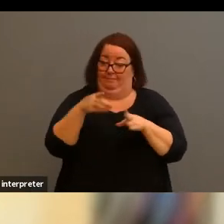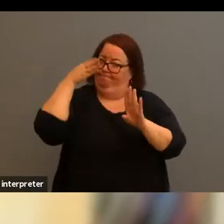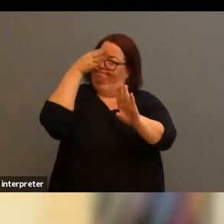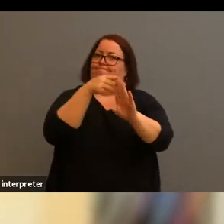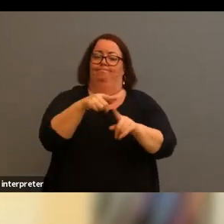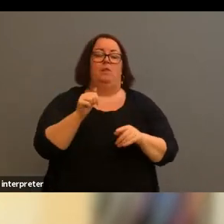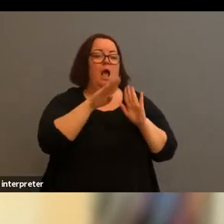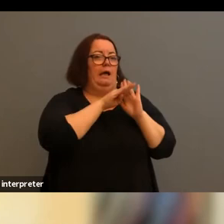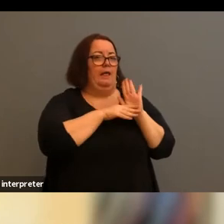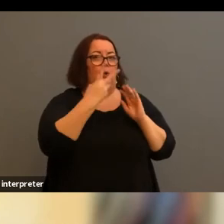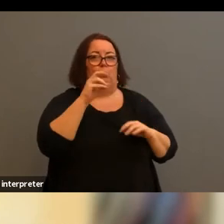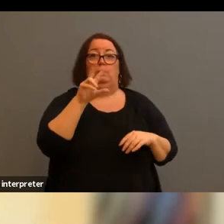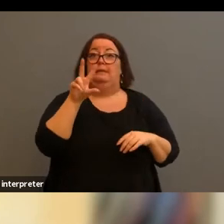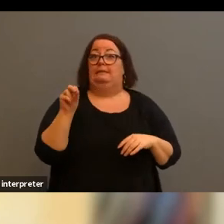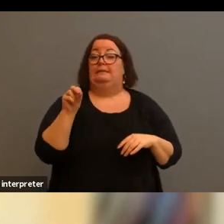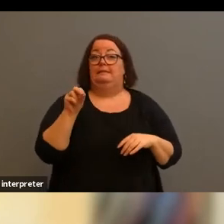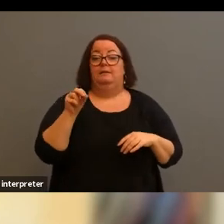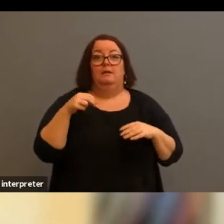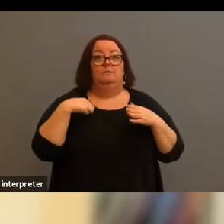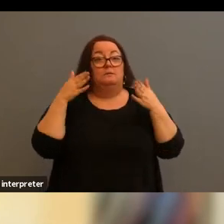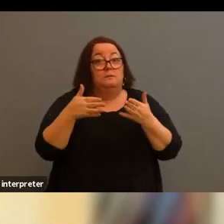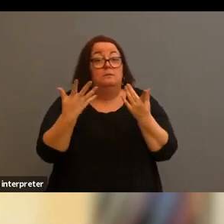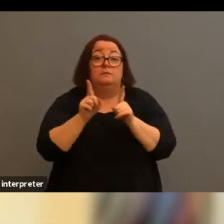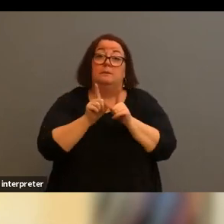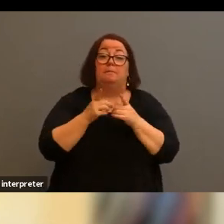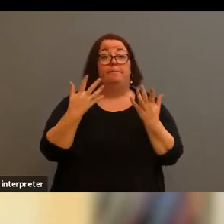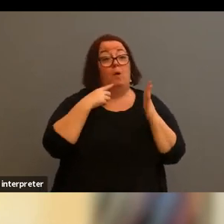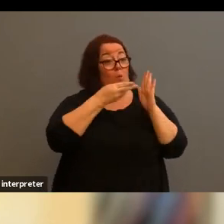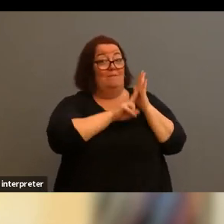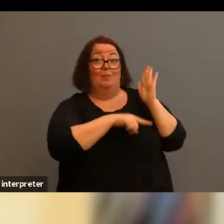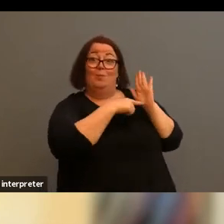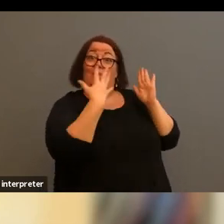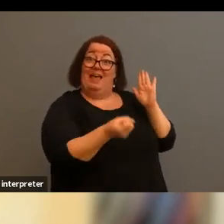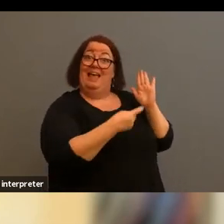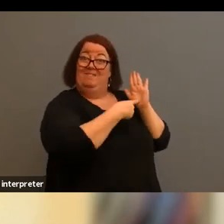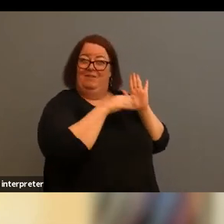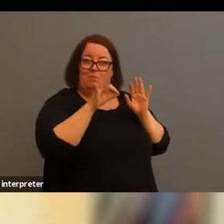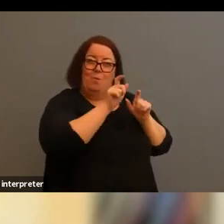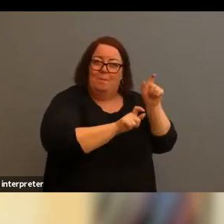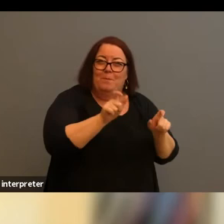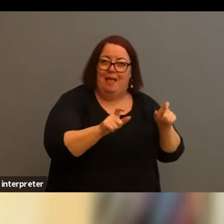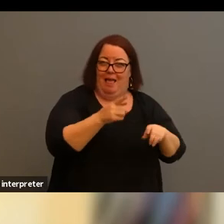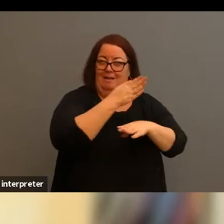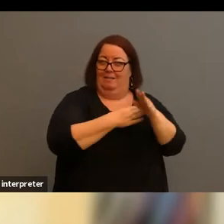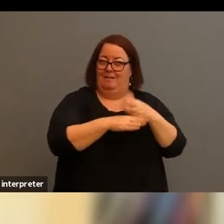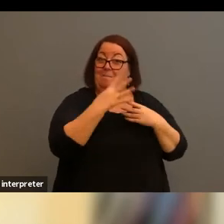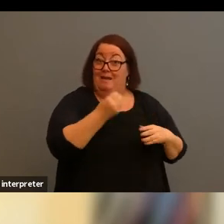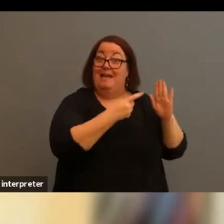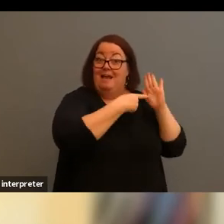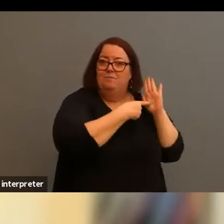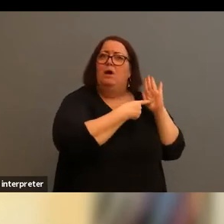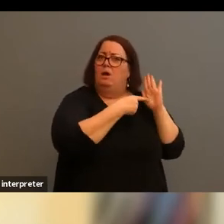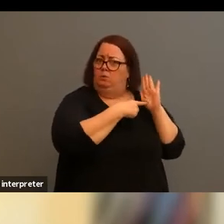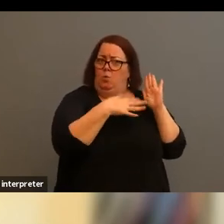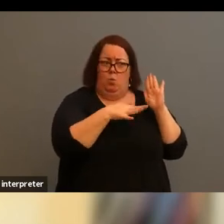of CRPD, the need to work with creation and active involvement is one of the key points of the